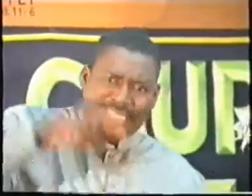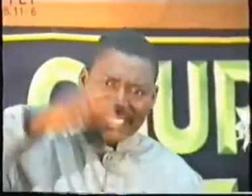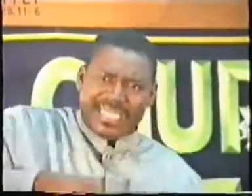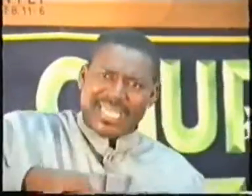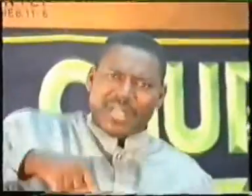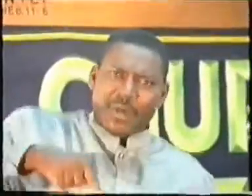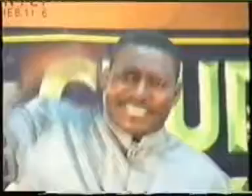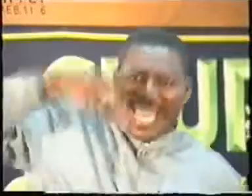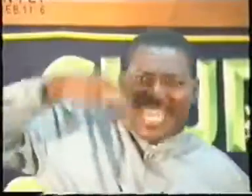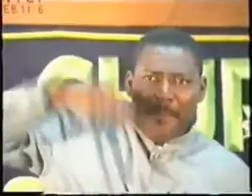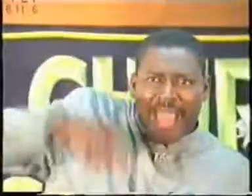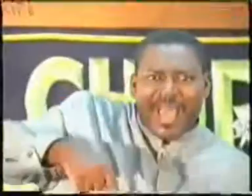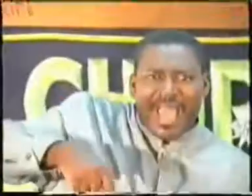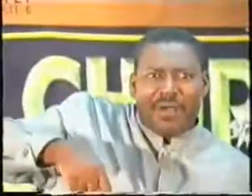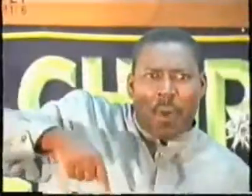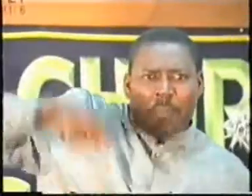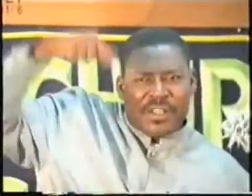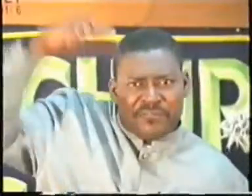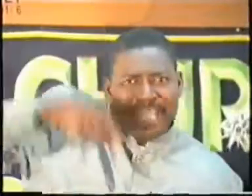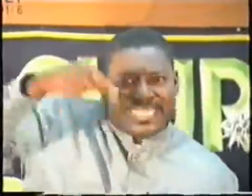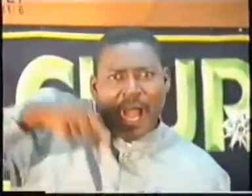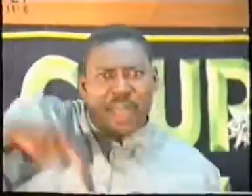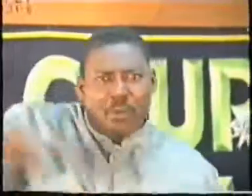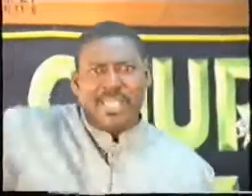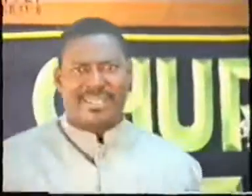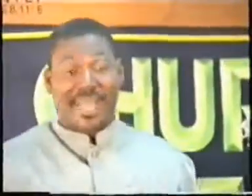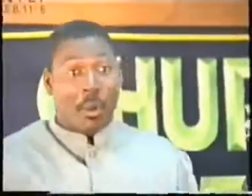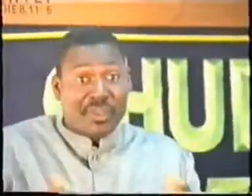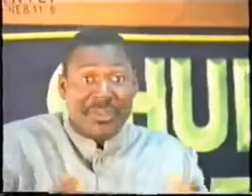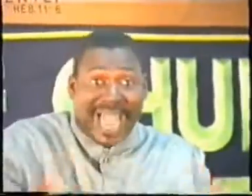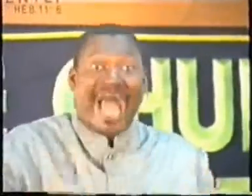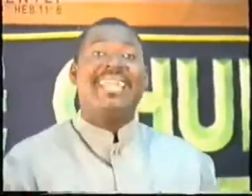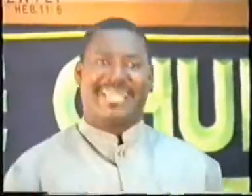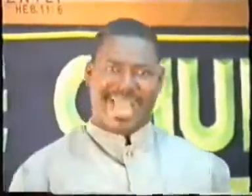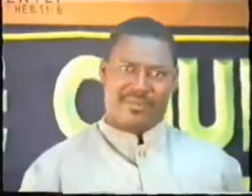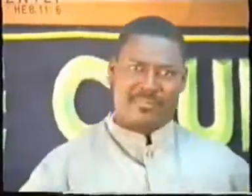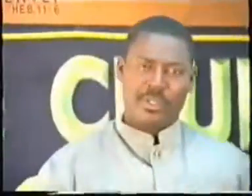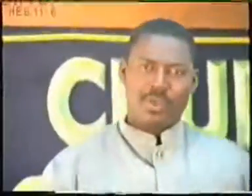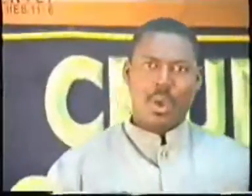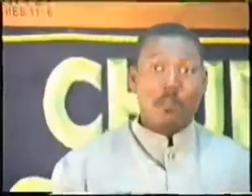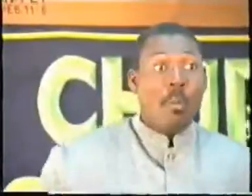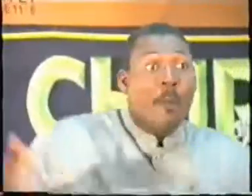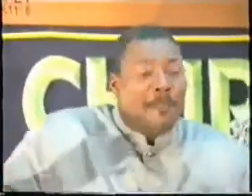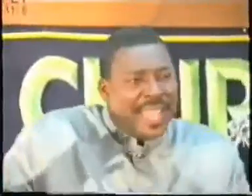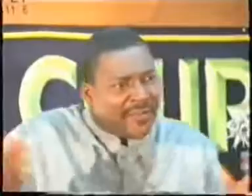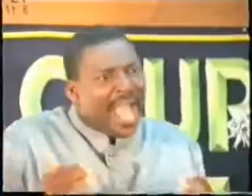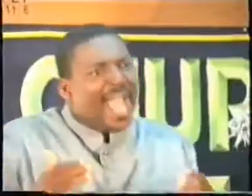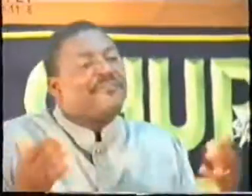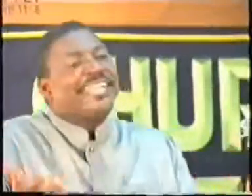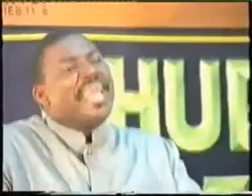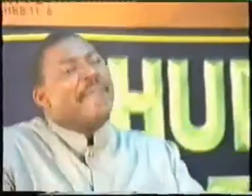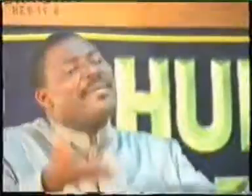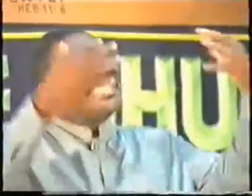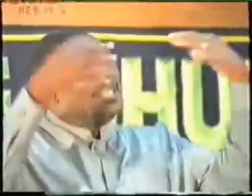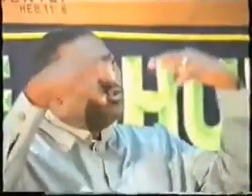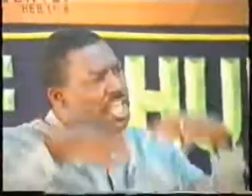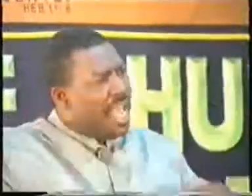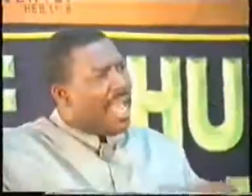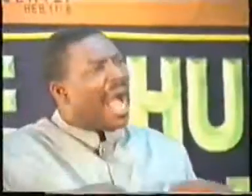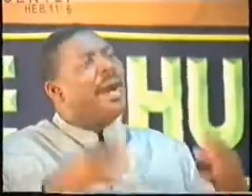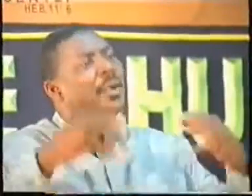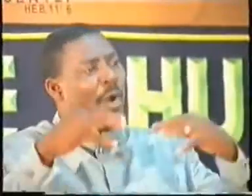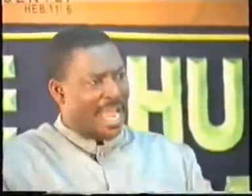enti no wose kwasia da biara upon the first day of the week now watch him da edi ka no mumu biara emfa die ebesi